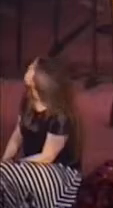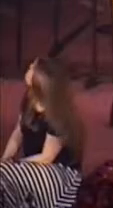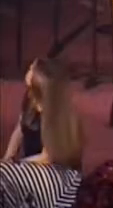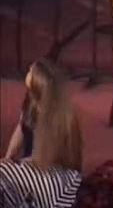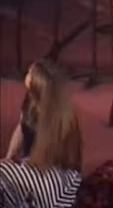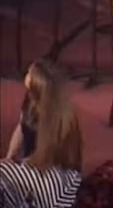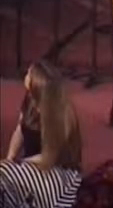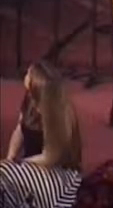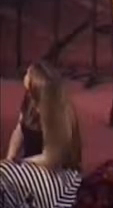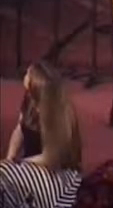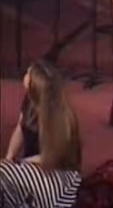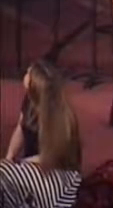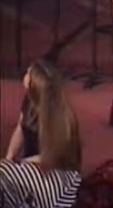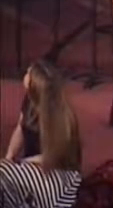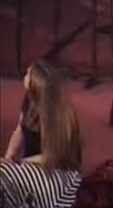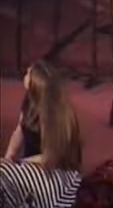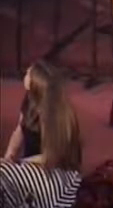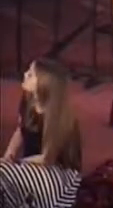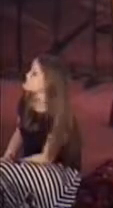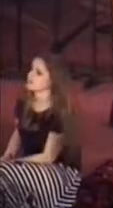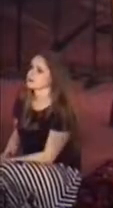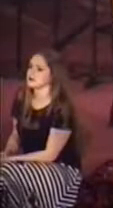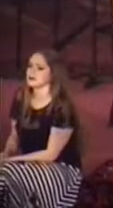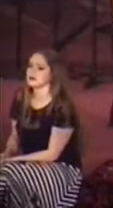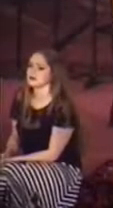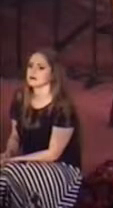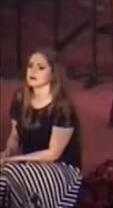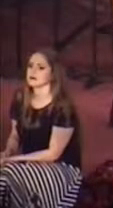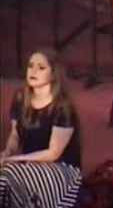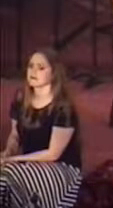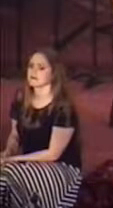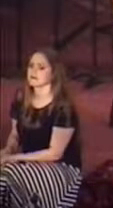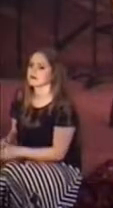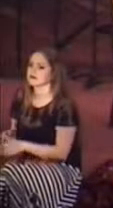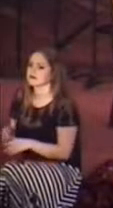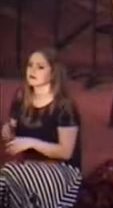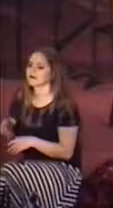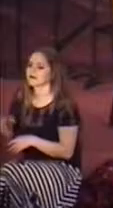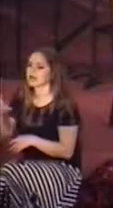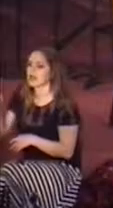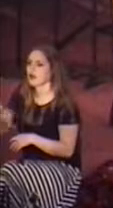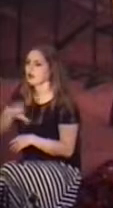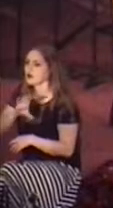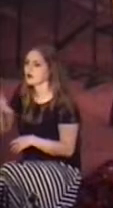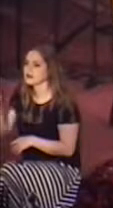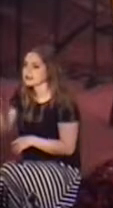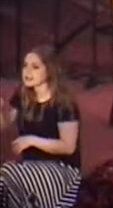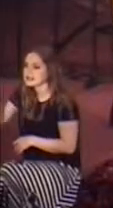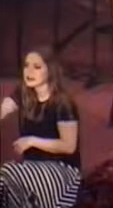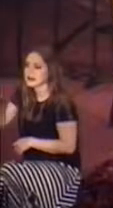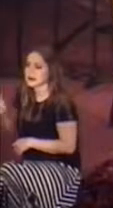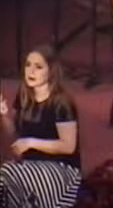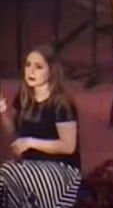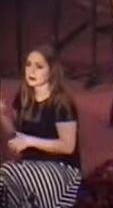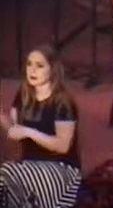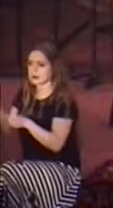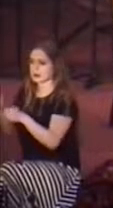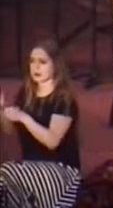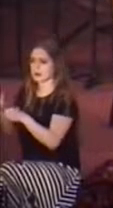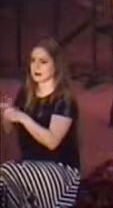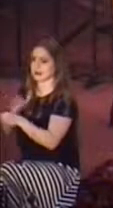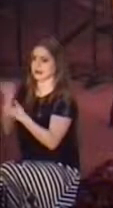It always rolled the sin back because the cross had to come to completely